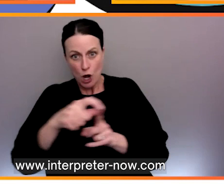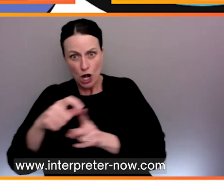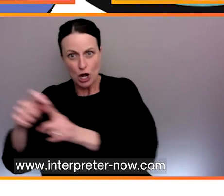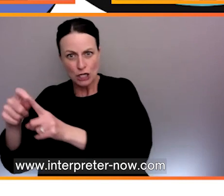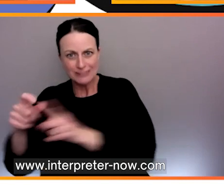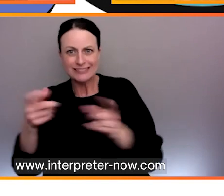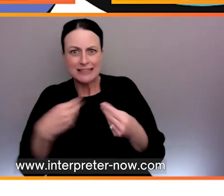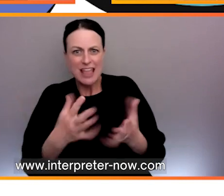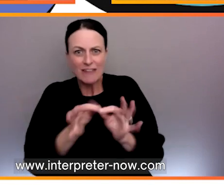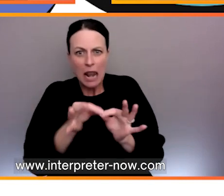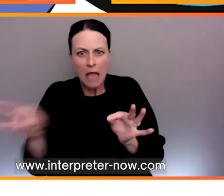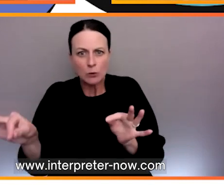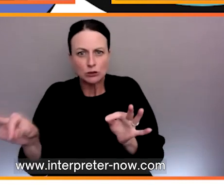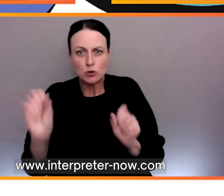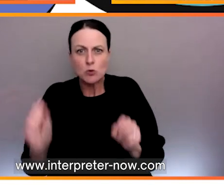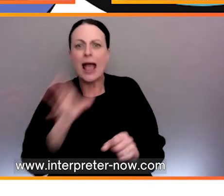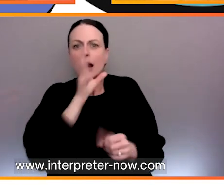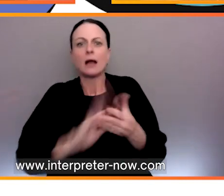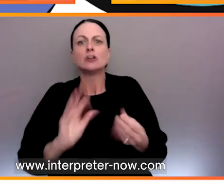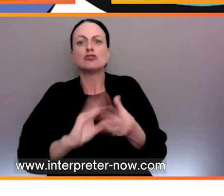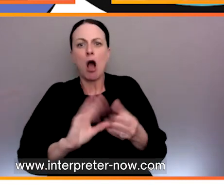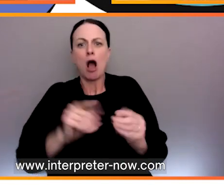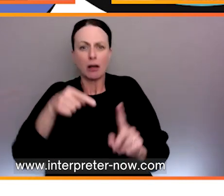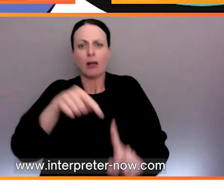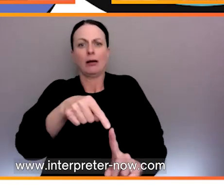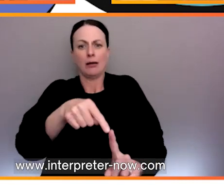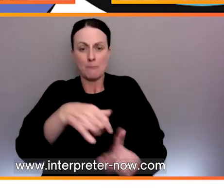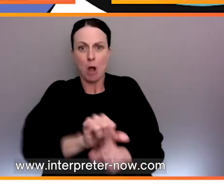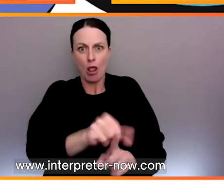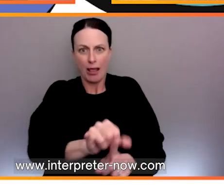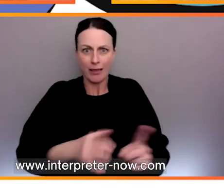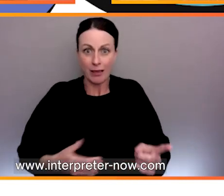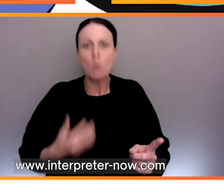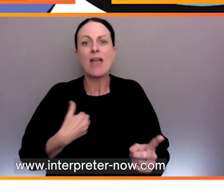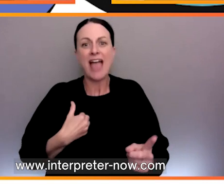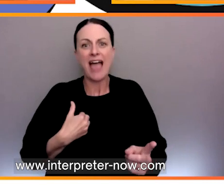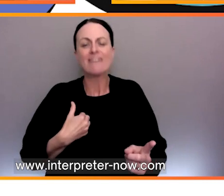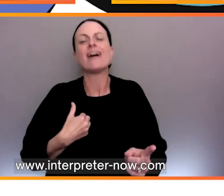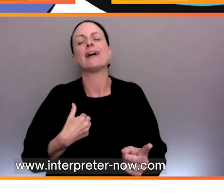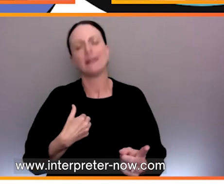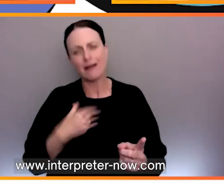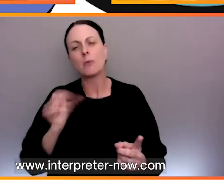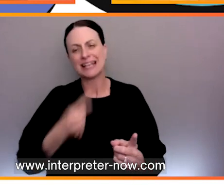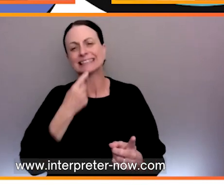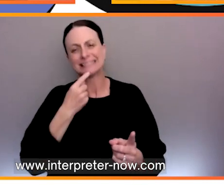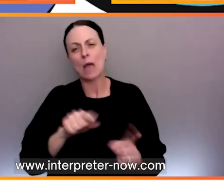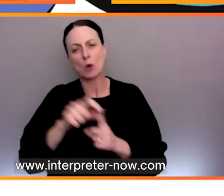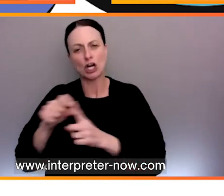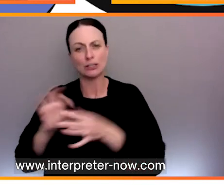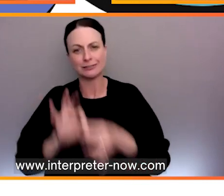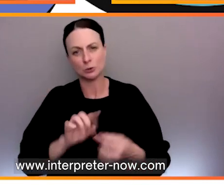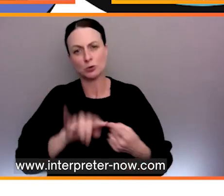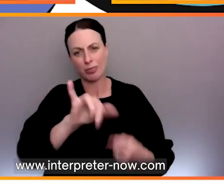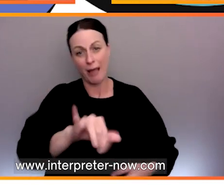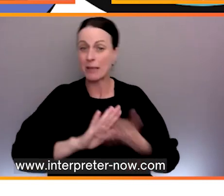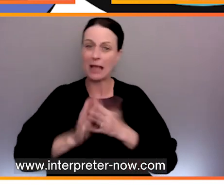know that is there are witnesses, and the bully is